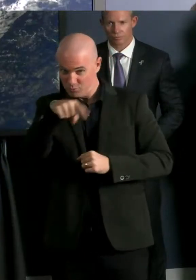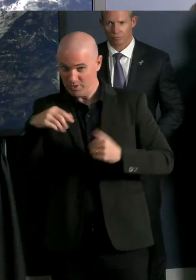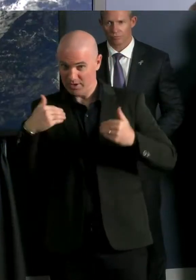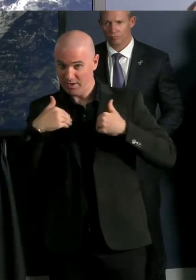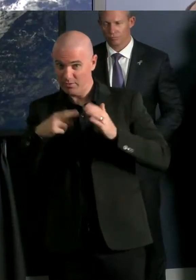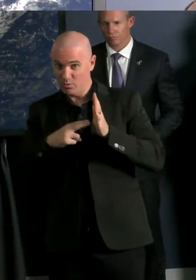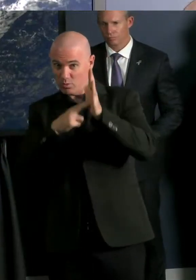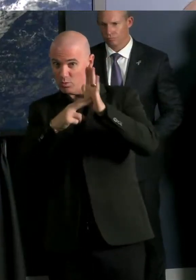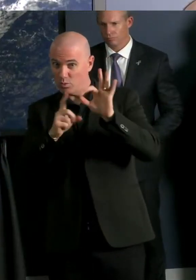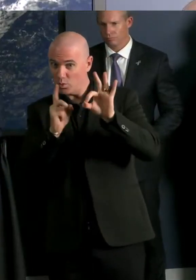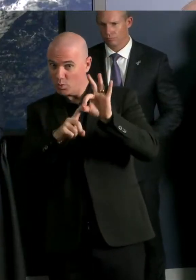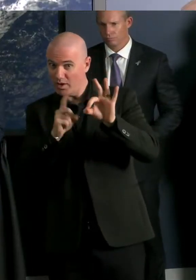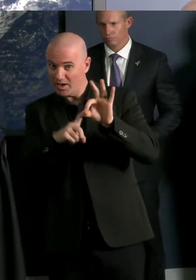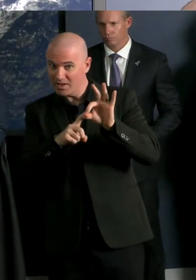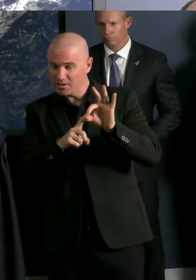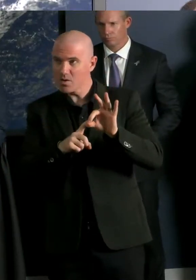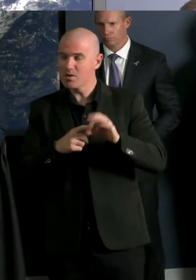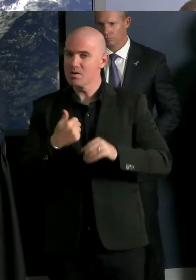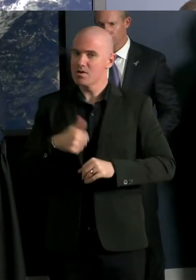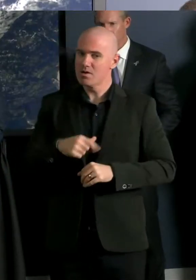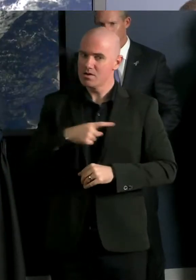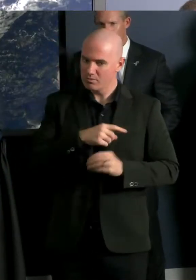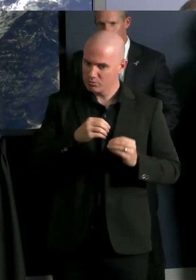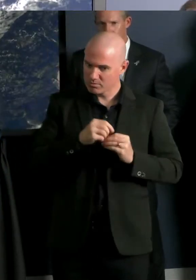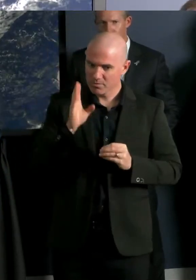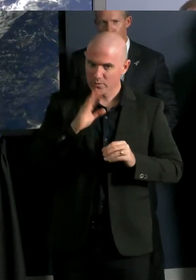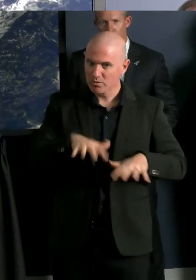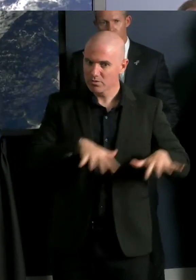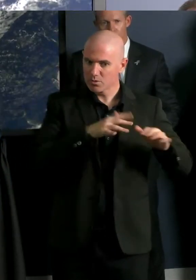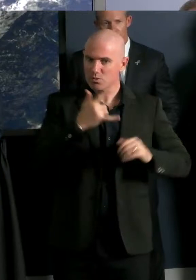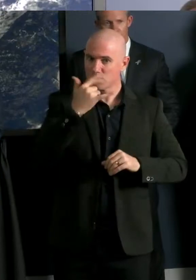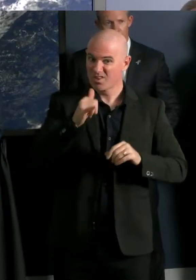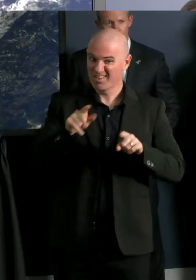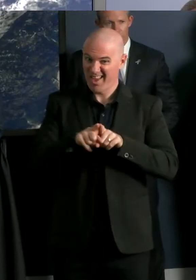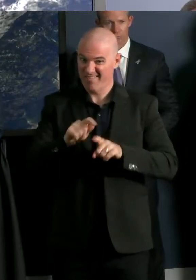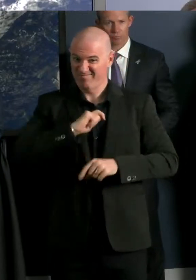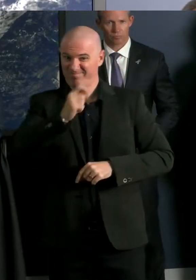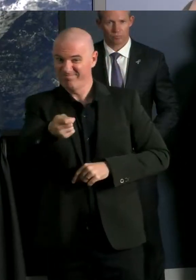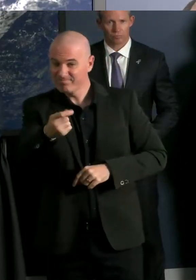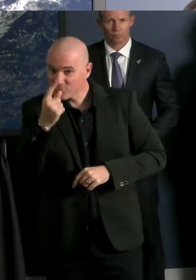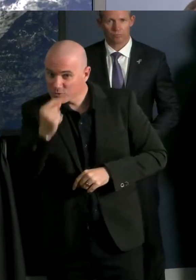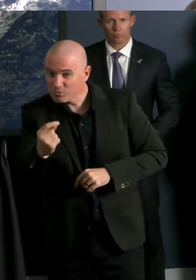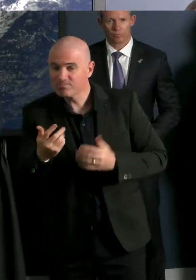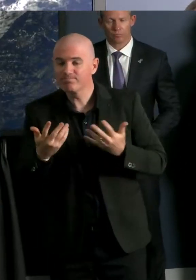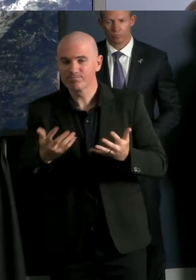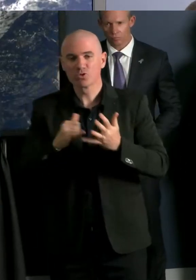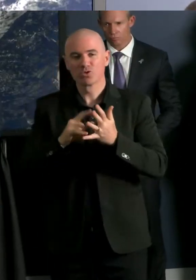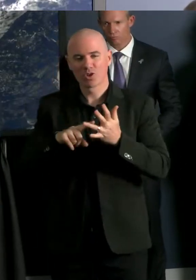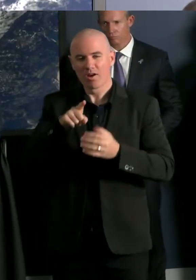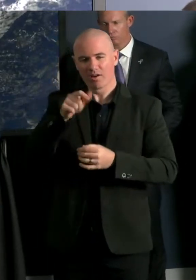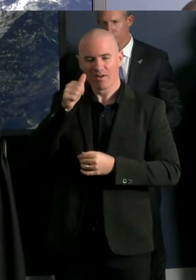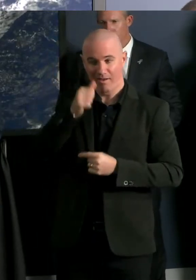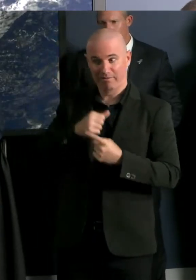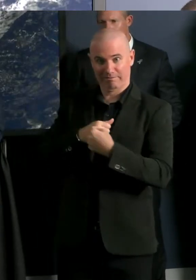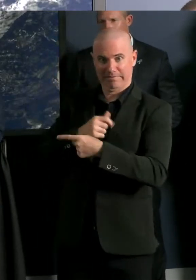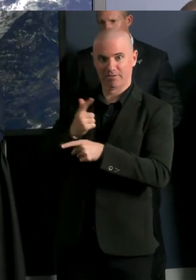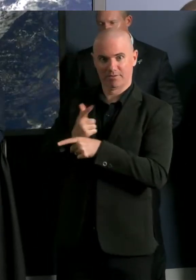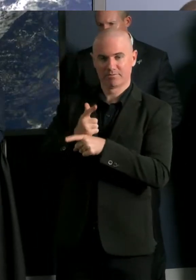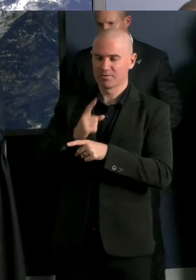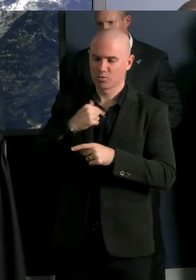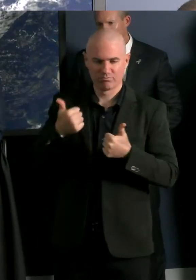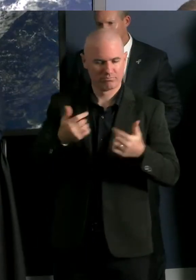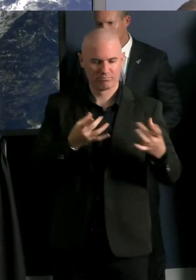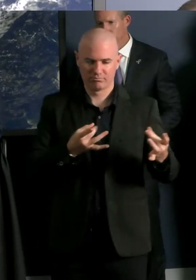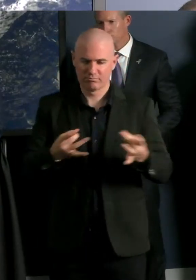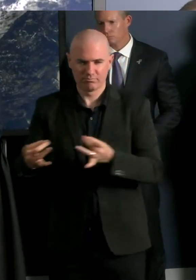our state need to be prepared, but as you've heard from the leaders here today, we have the best disaster management,